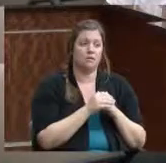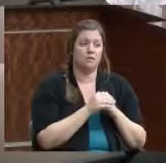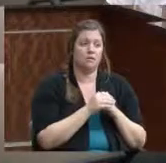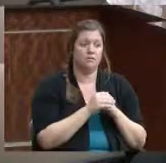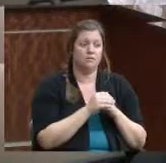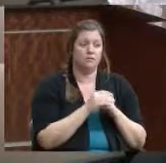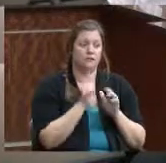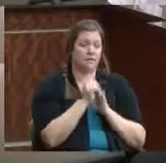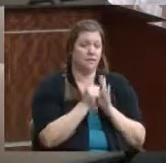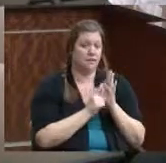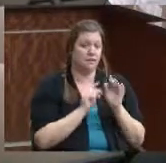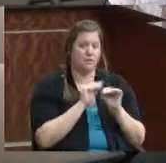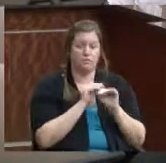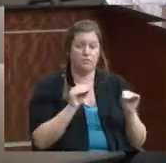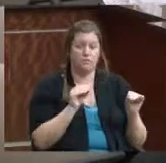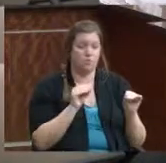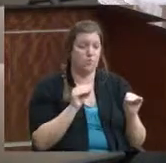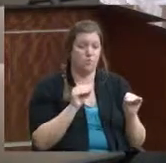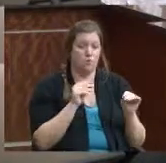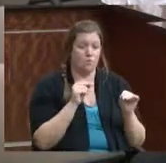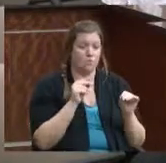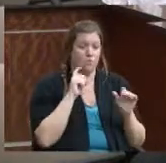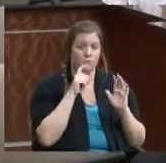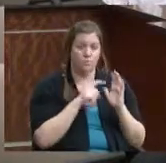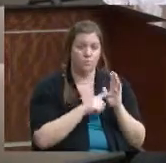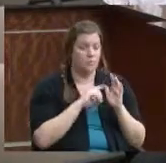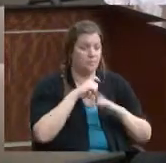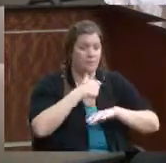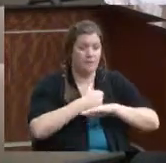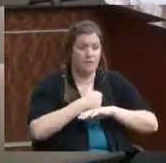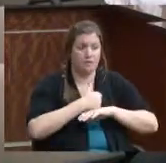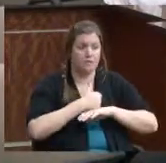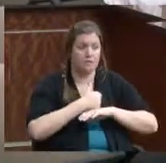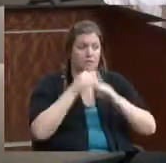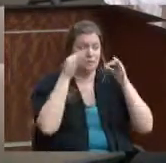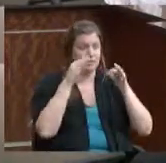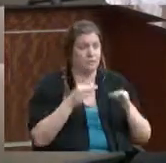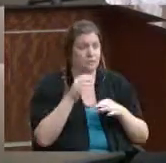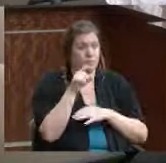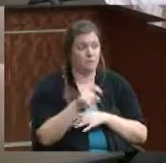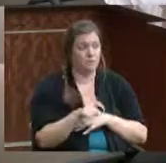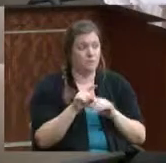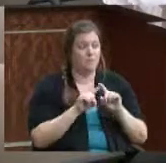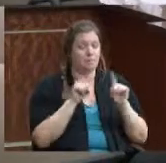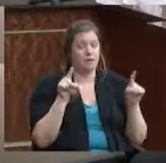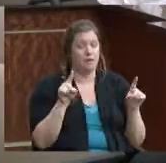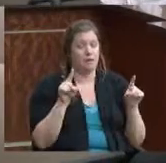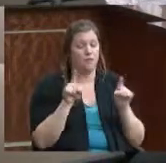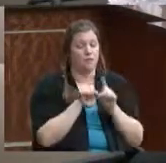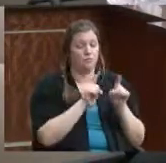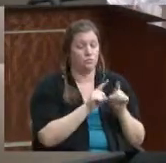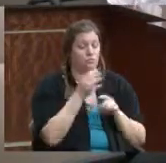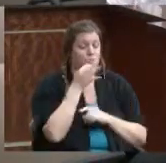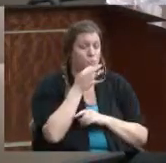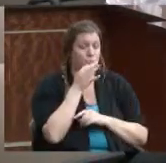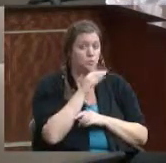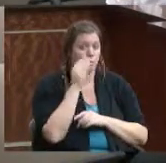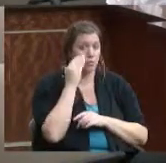legally no notification were required based upon the determination that was needed. However, as soon as we found out